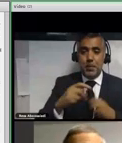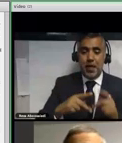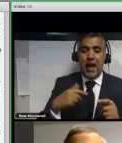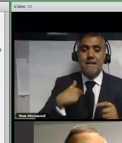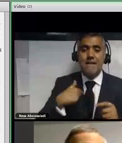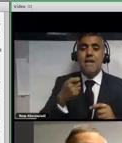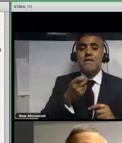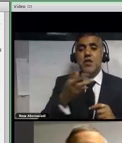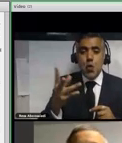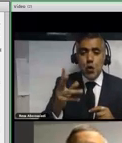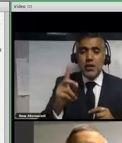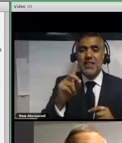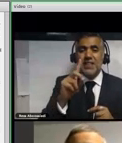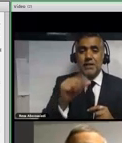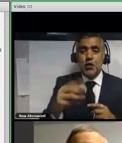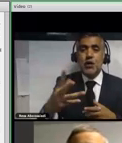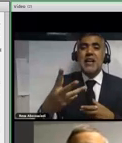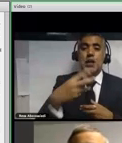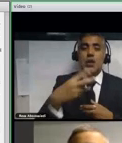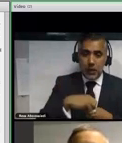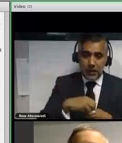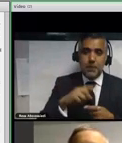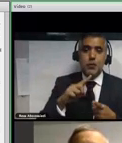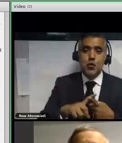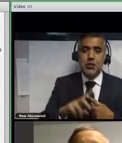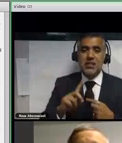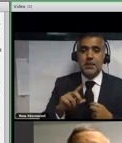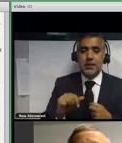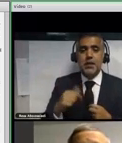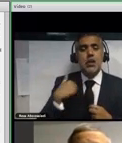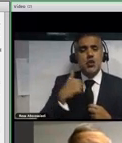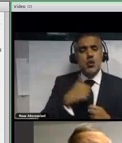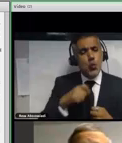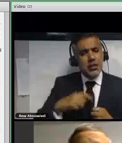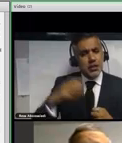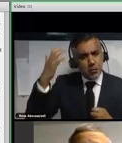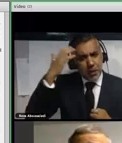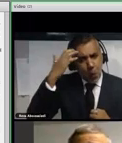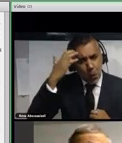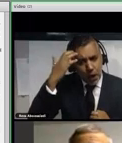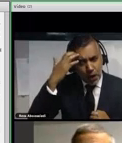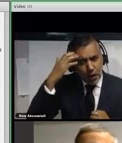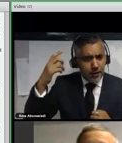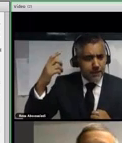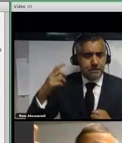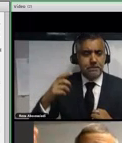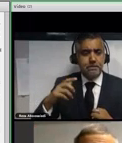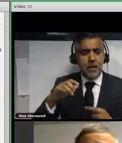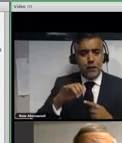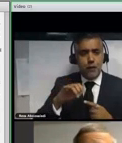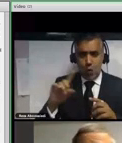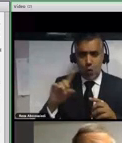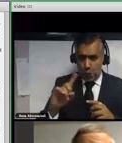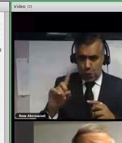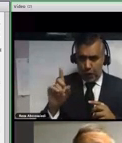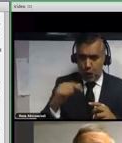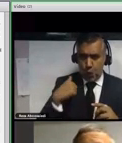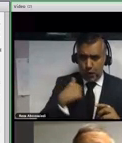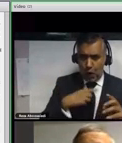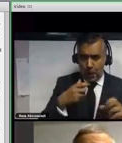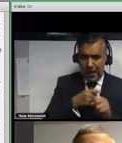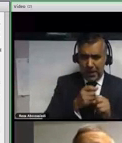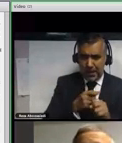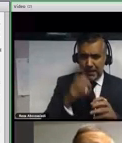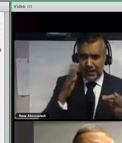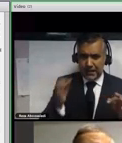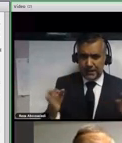in the category of people with disabilities. So we have to be very aware and very cognizant of where we're drawing the line